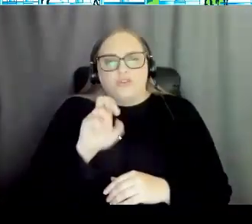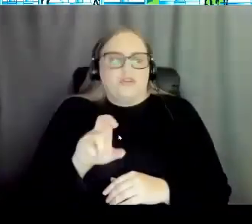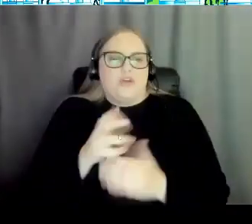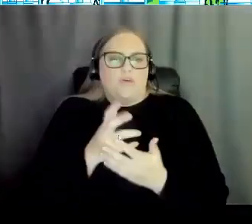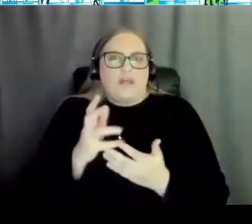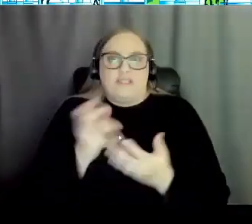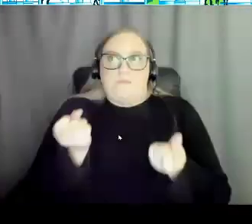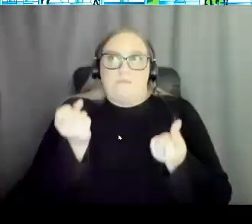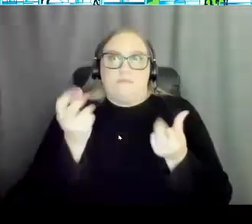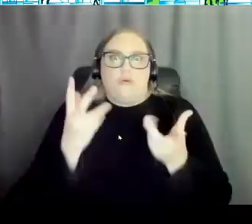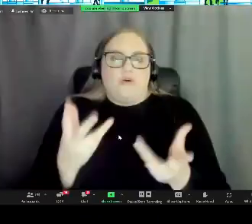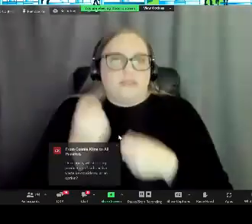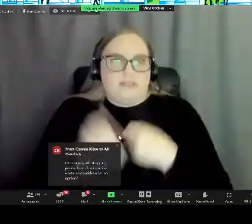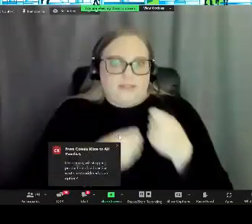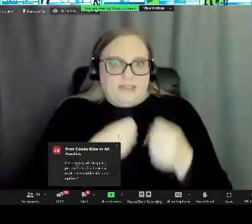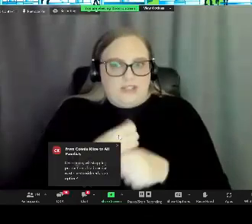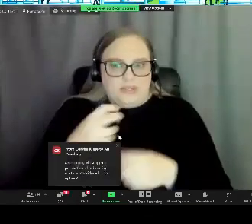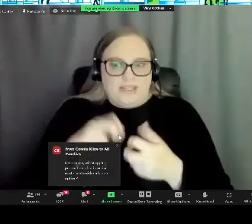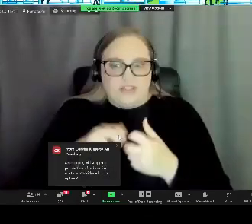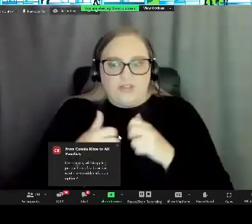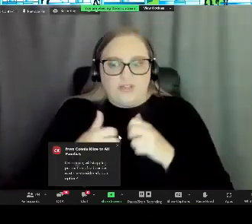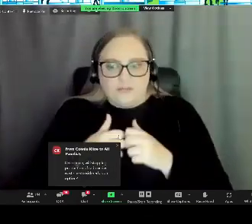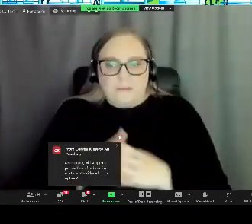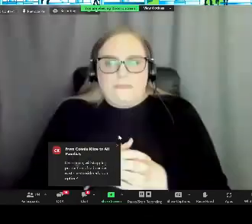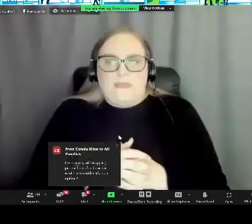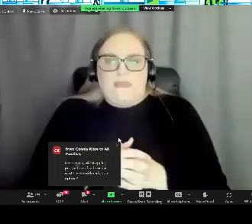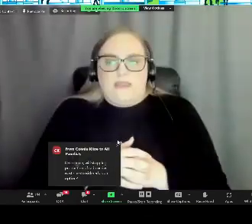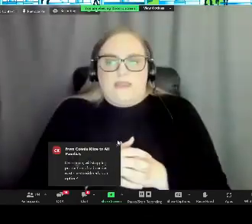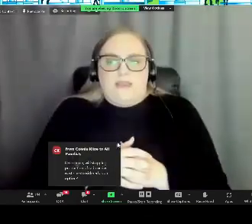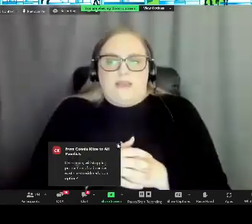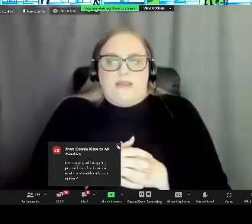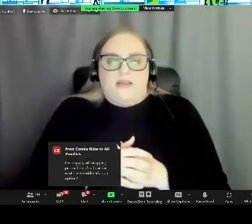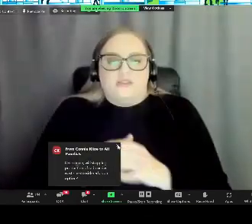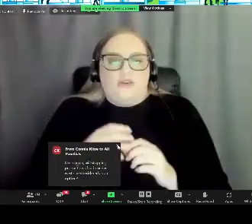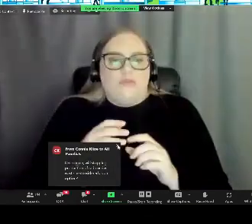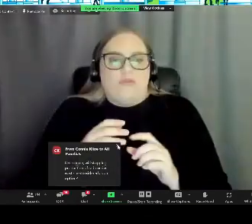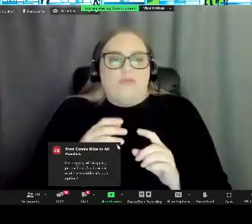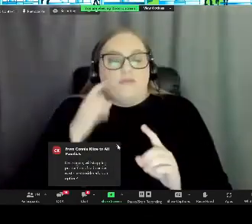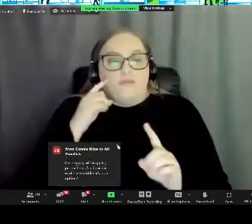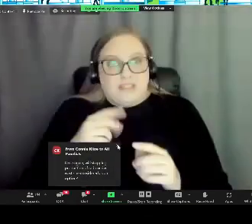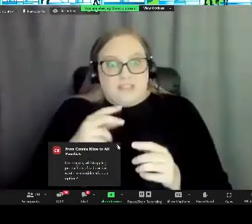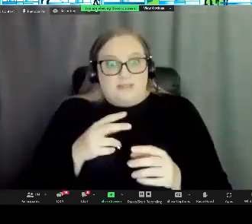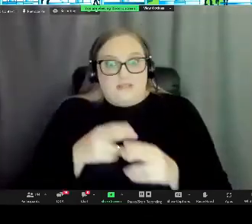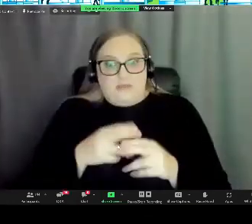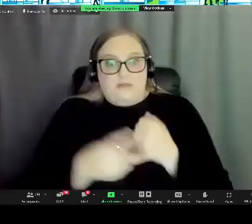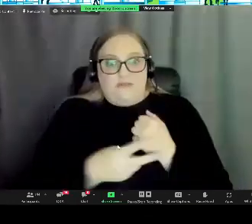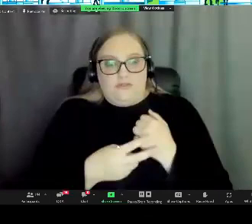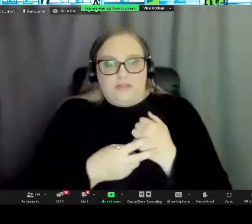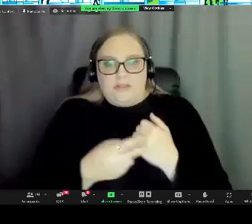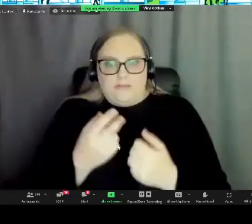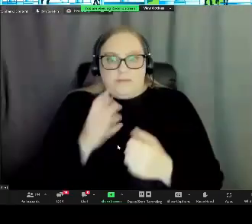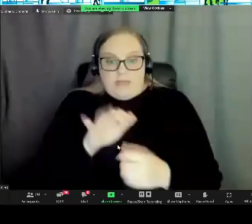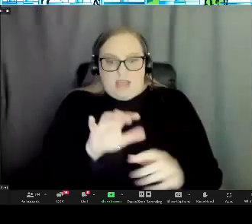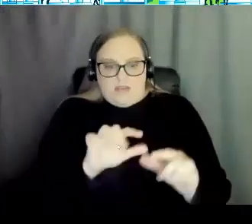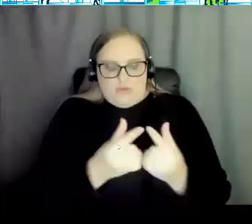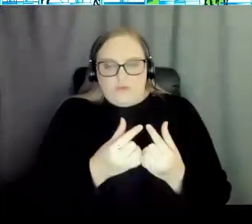issue. But even for a consolidated interim storage facility, the same group that initially grants consent might not be the community that exists